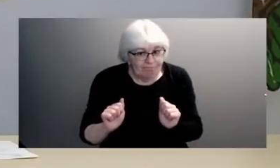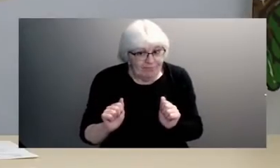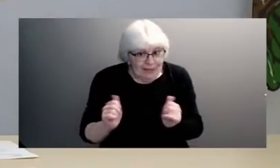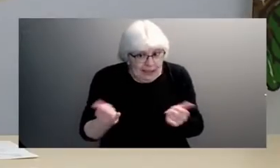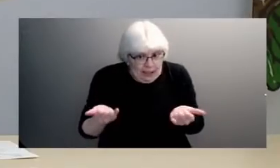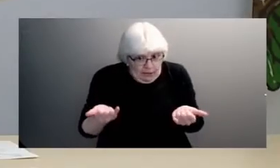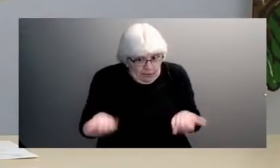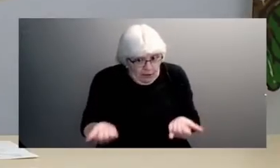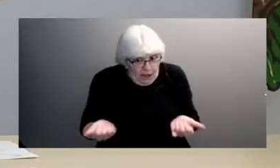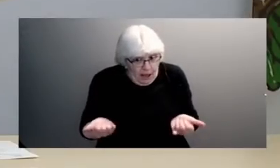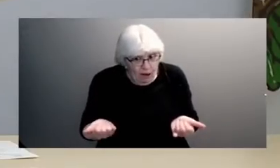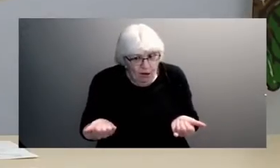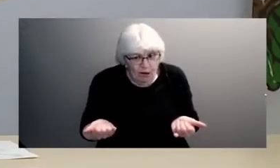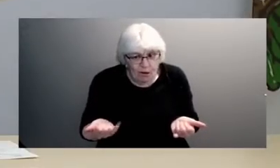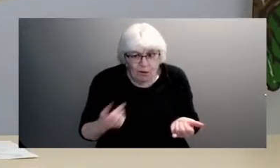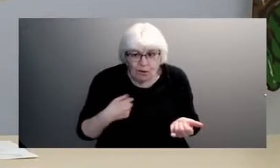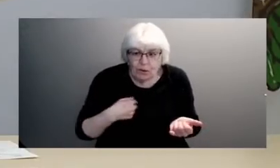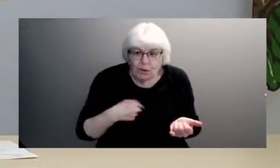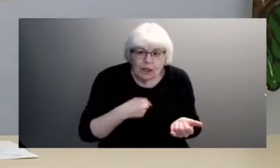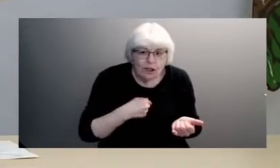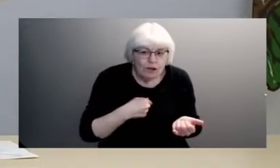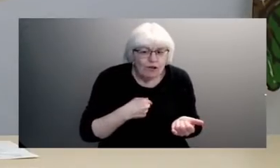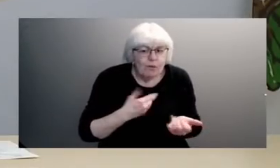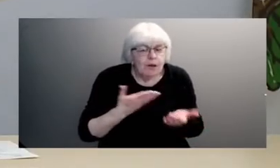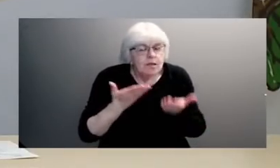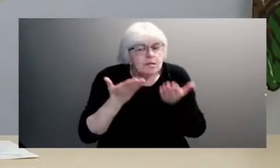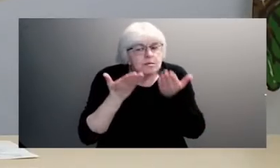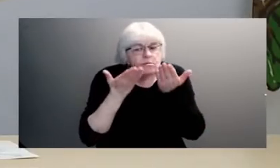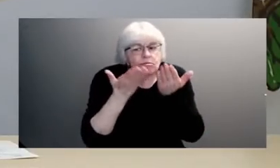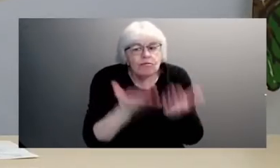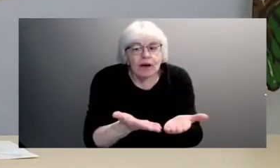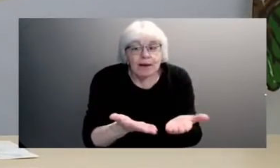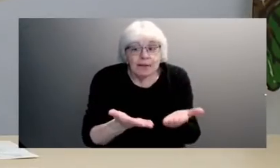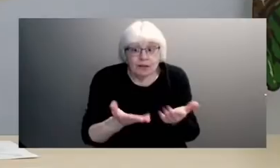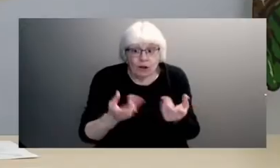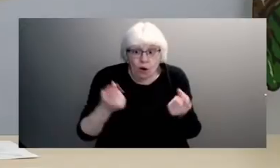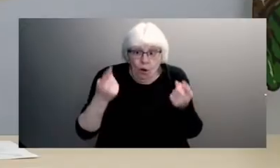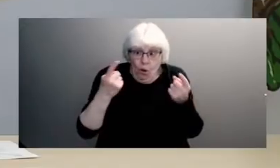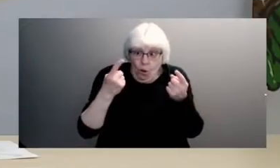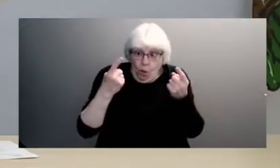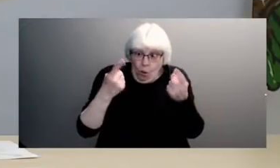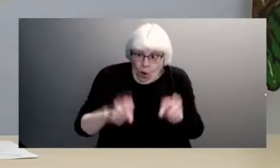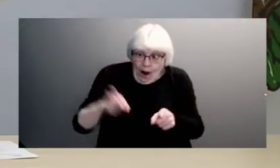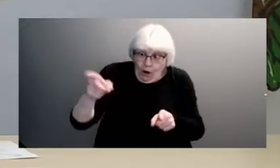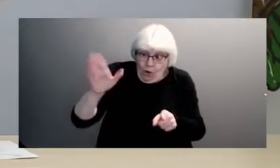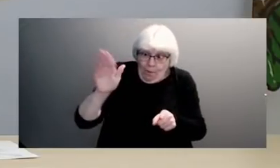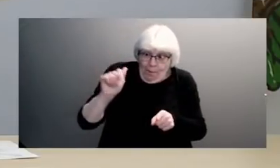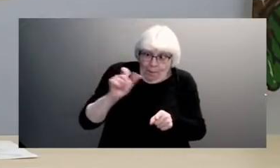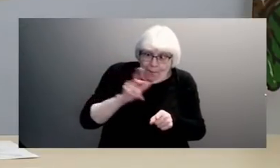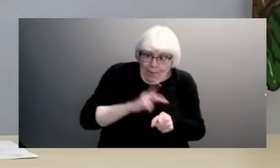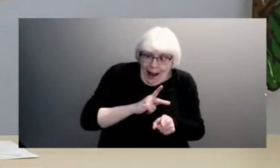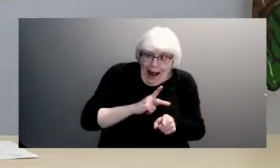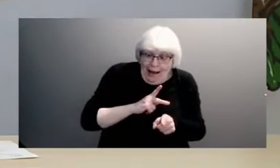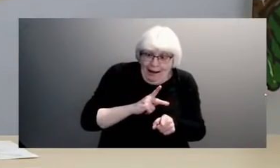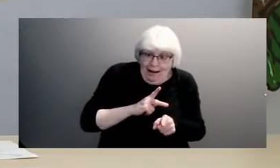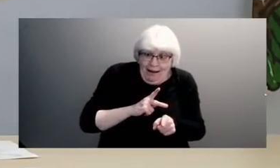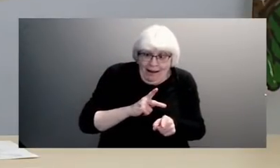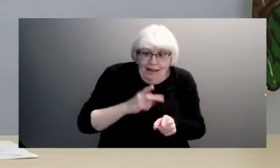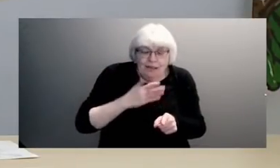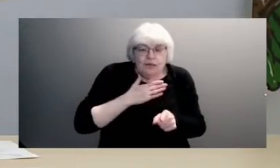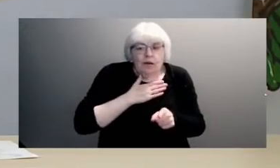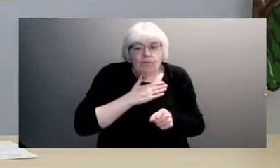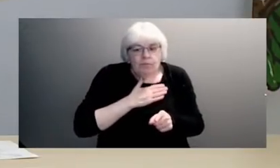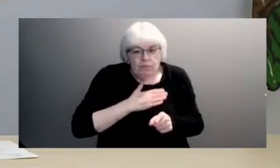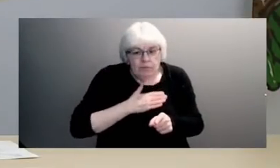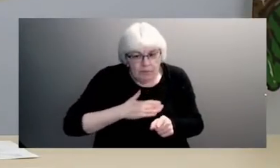recommending that almost this modified isolation. So making sure that you don't have your test at the point of